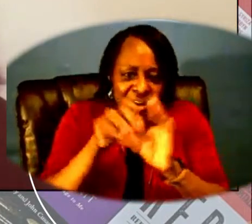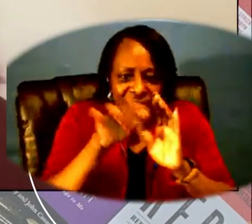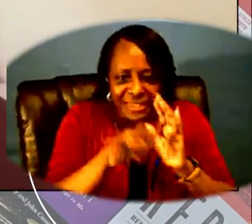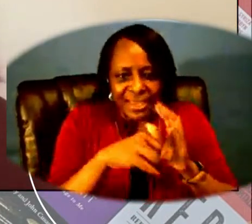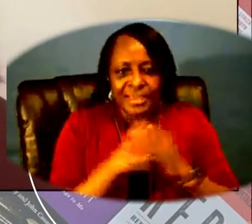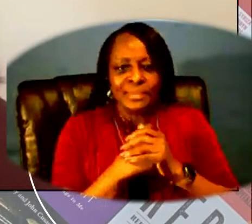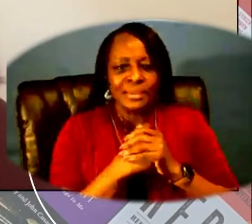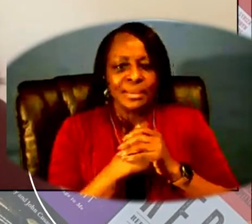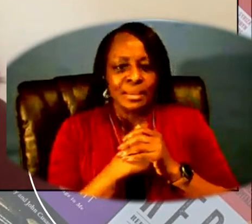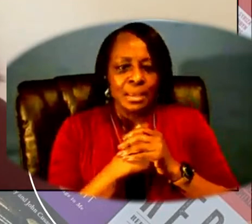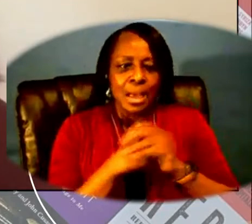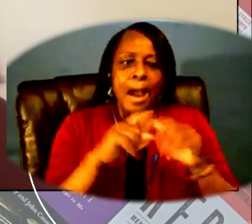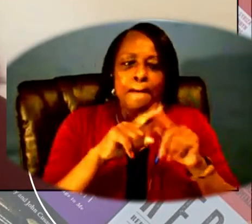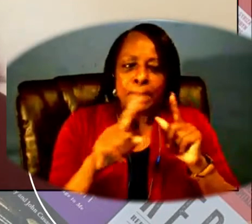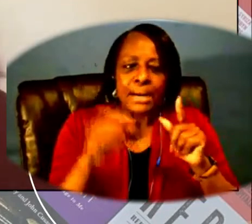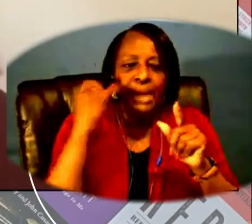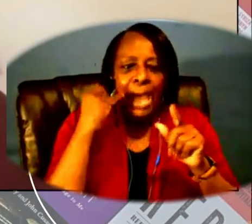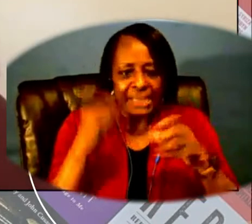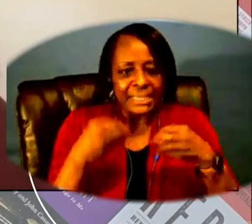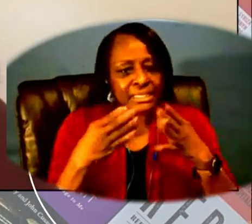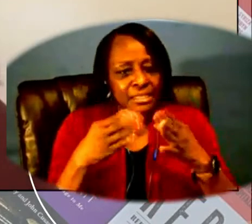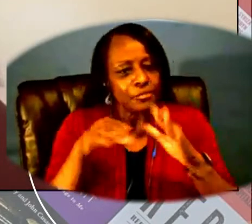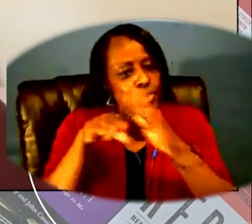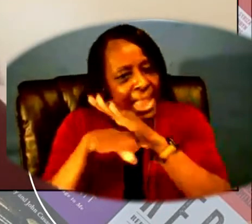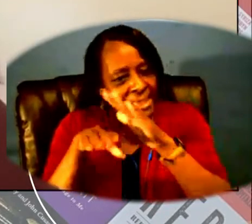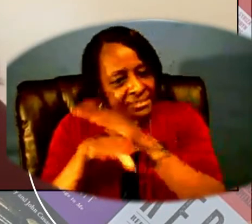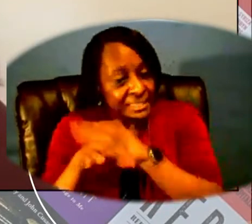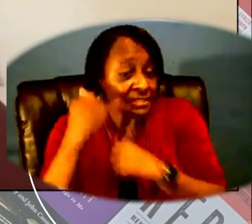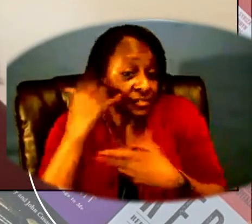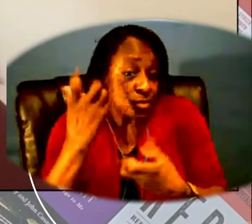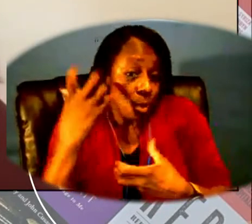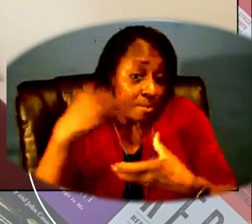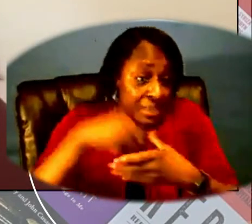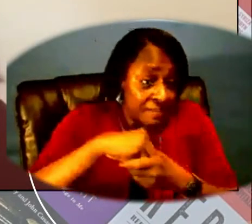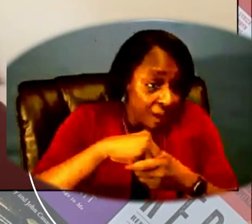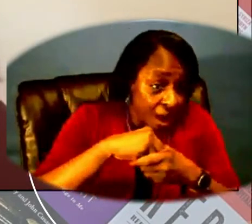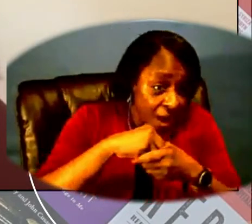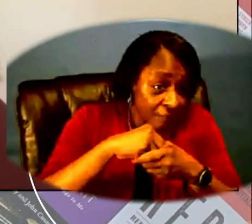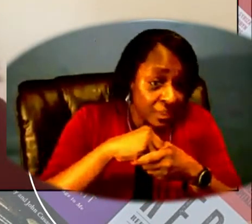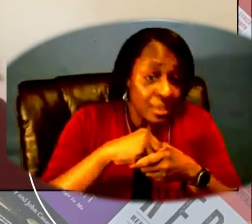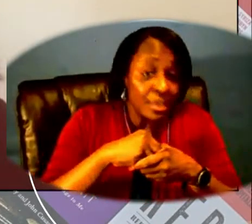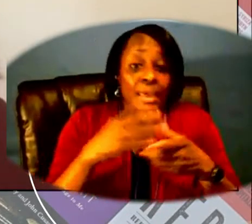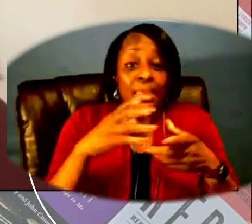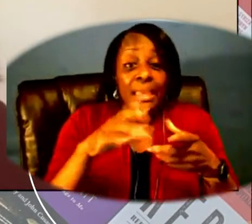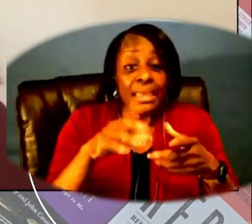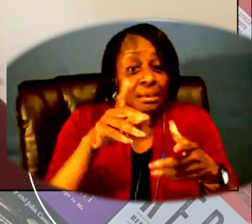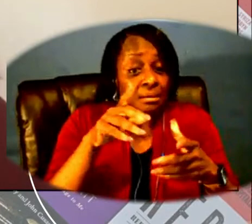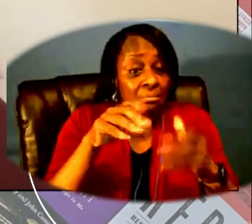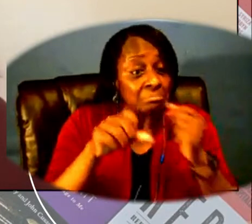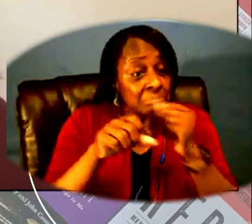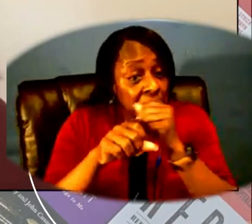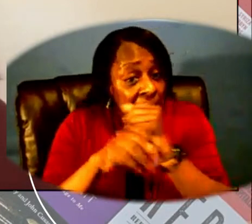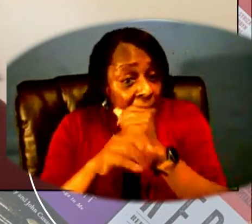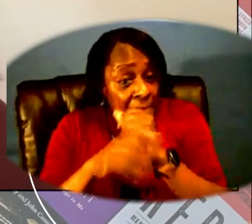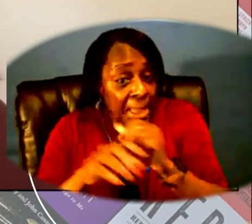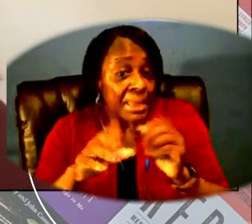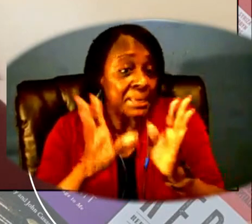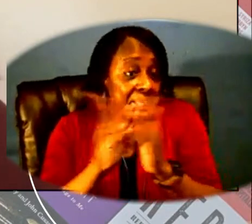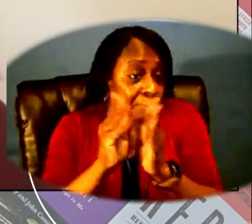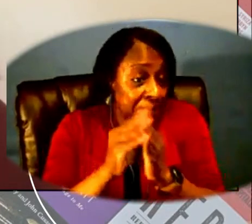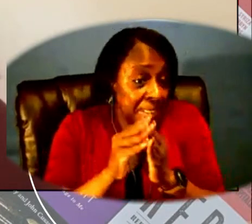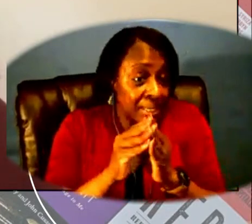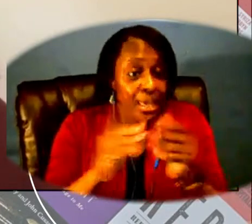either one, I can get you access. And if you want to get involved in the Drop LWOP campaign or just write somebody, we meet on the